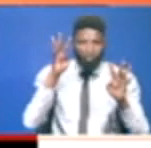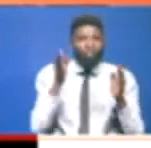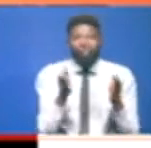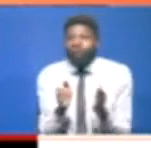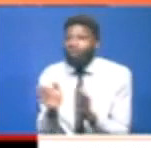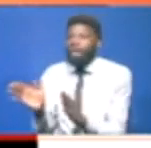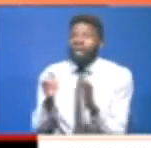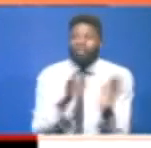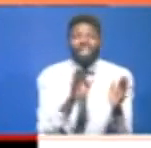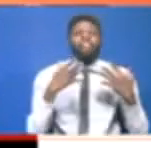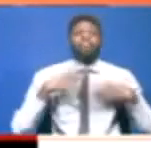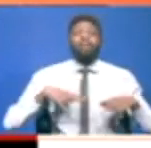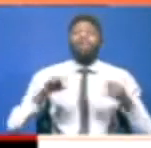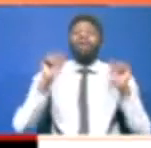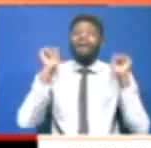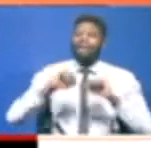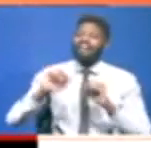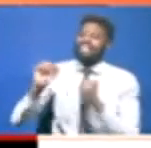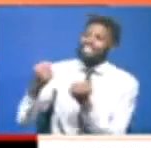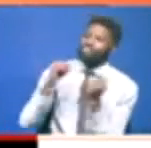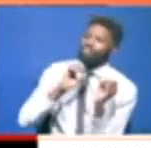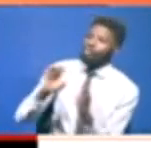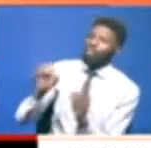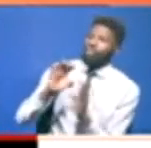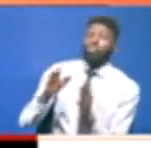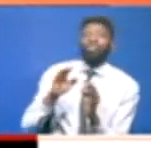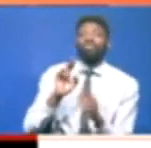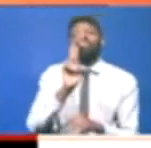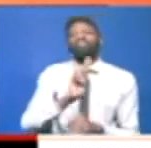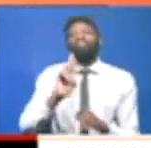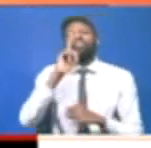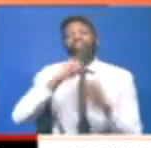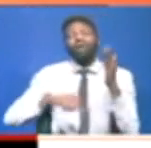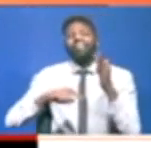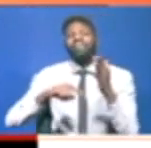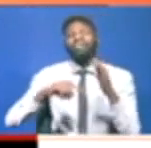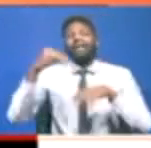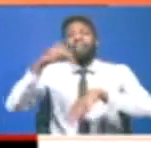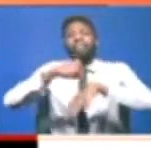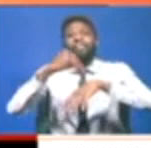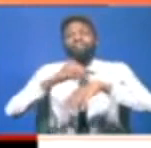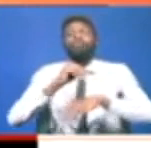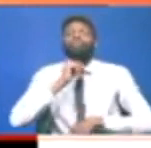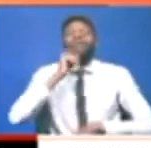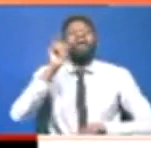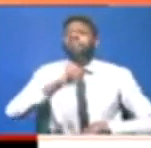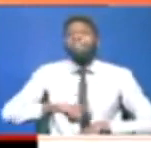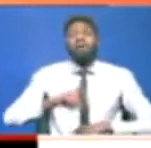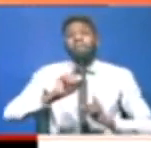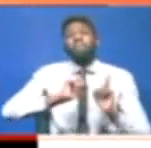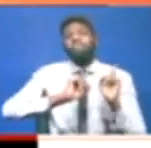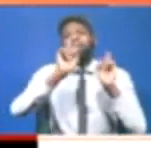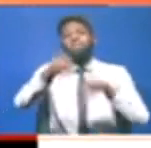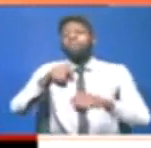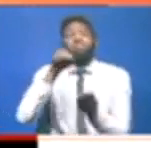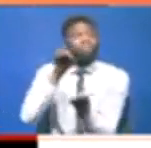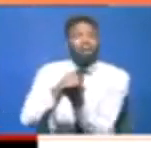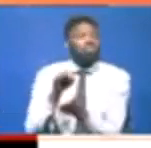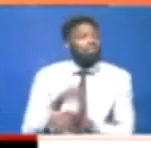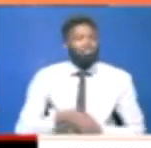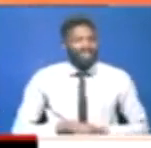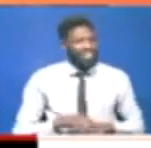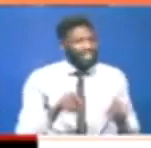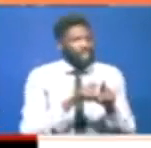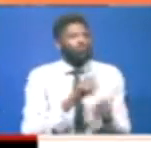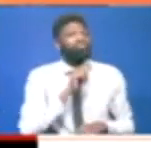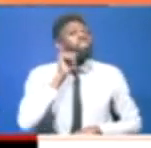save. You can even now save through M-Pesa. Yeah. You don't have now to go to the bank. You don't have to be through a formal employer. And you don't have to save in the thousands.